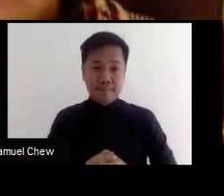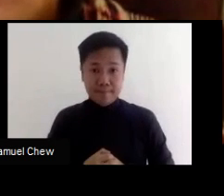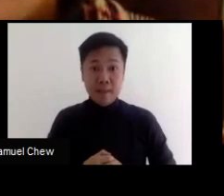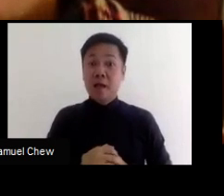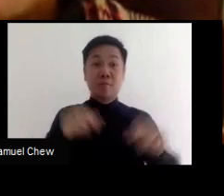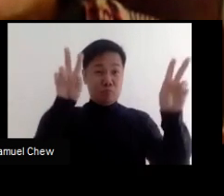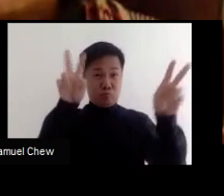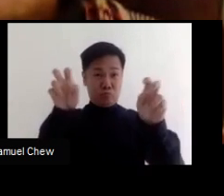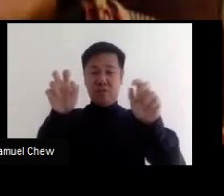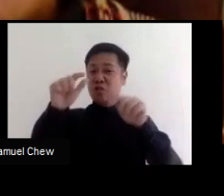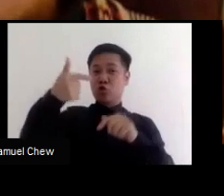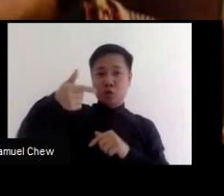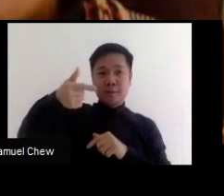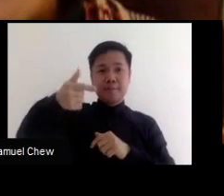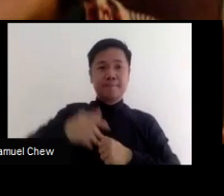G.